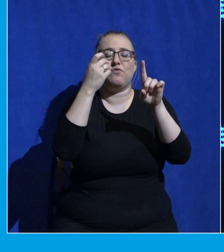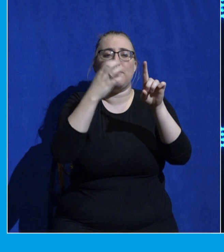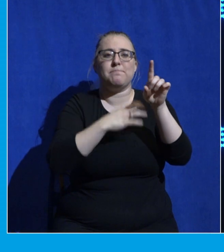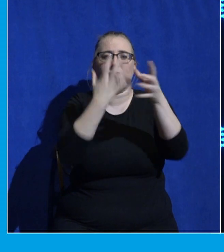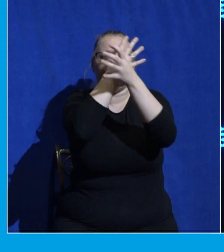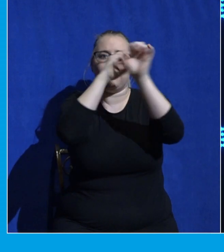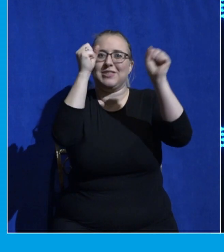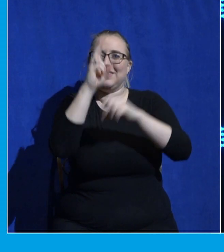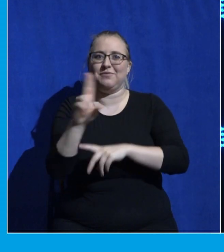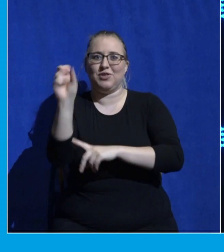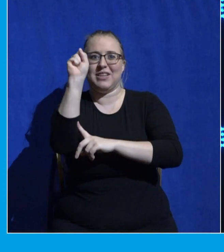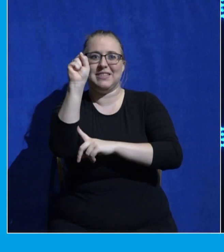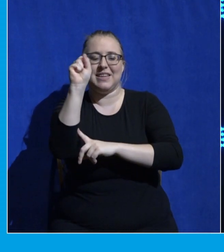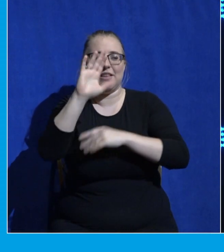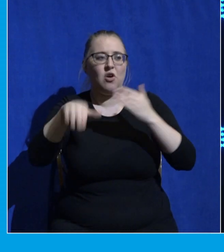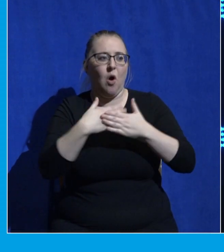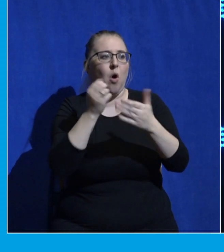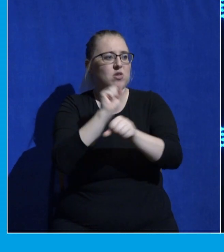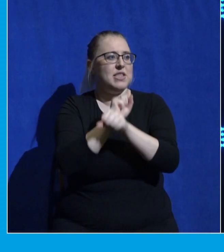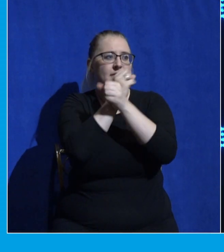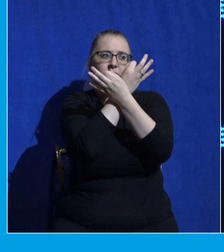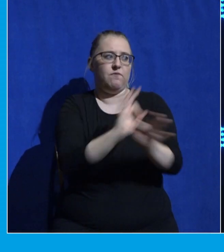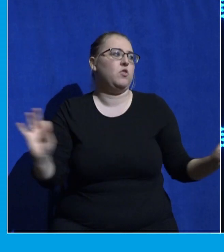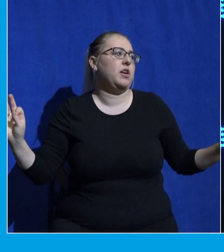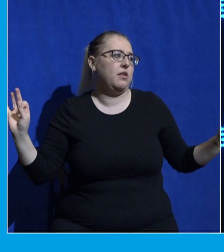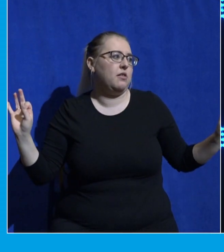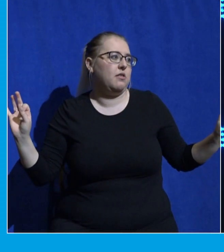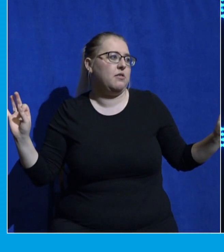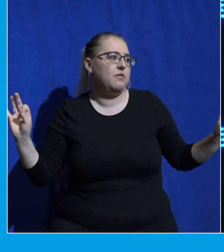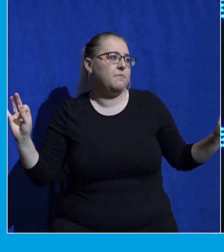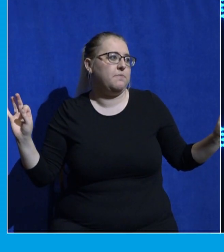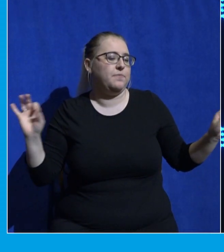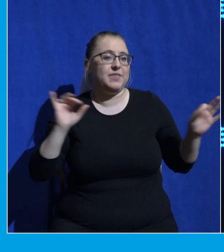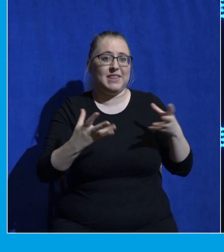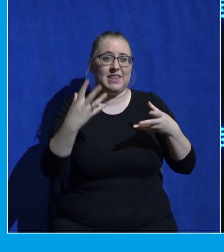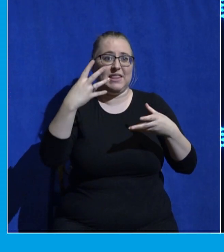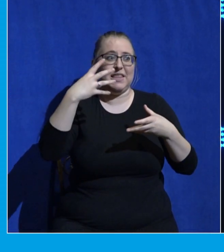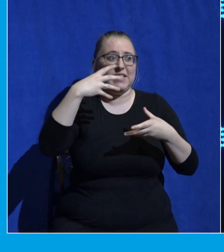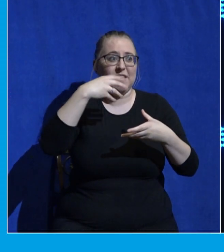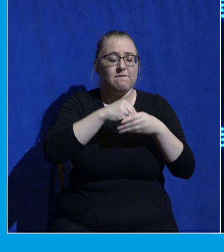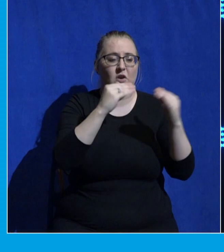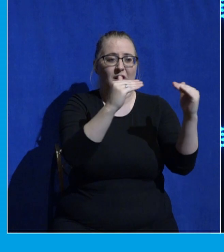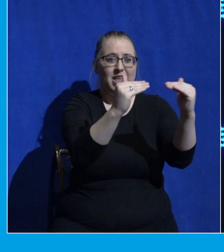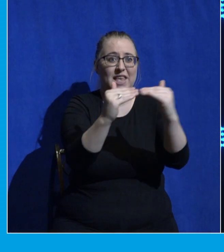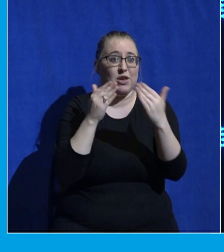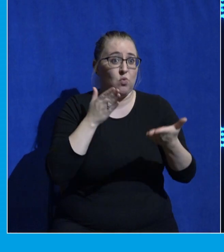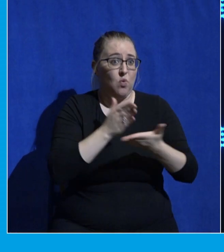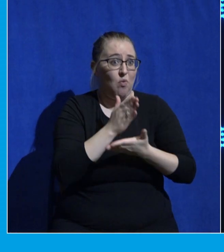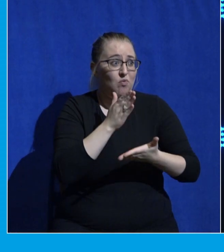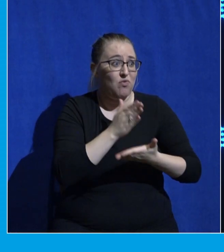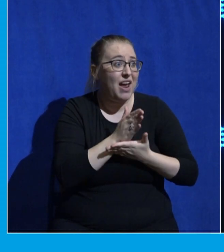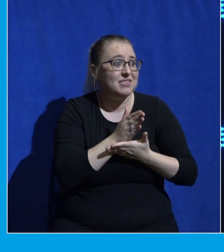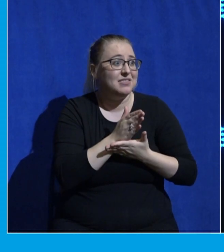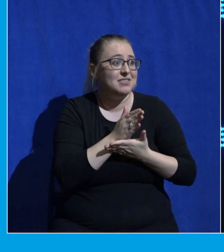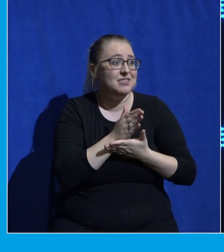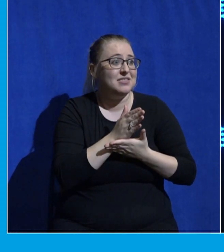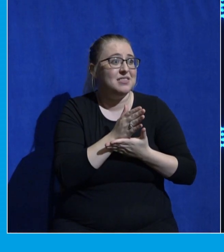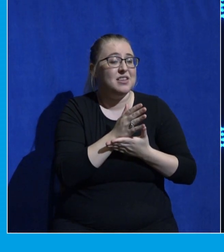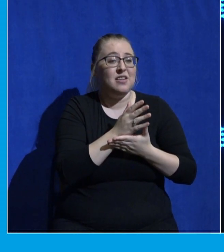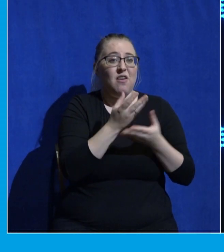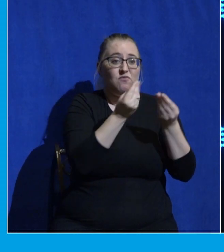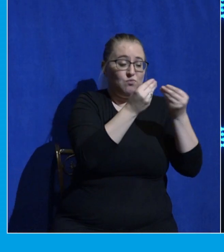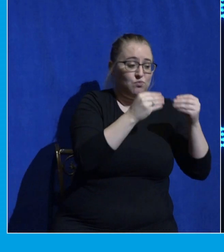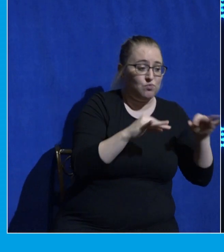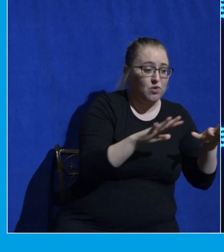United States, all slaves are free. This involves an absolute equality of rights and rights of property between